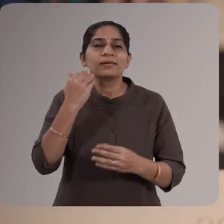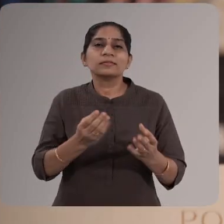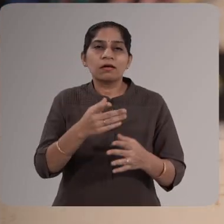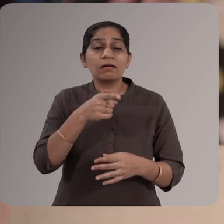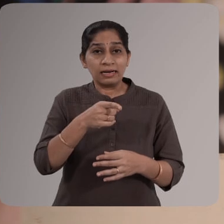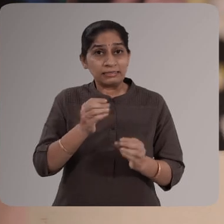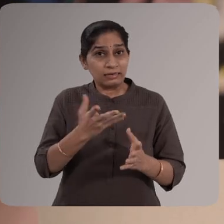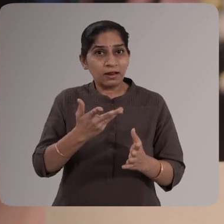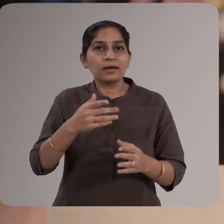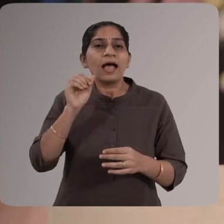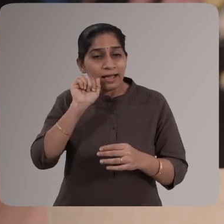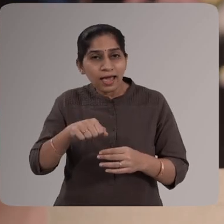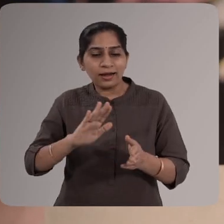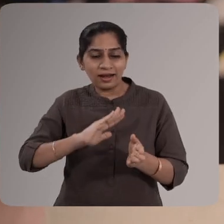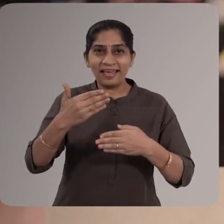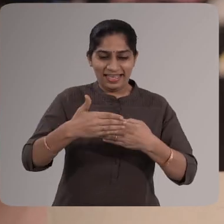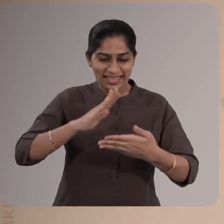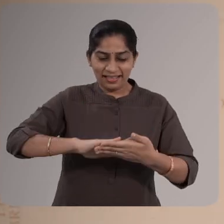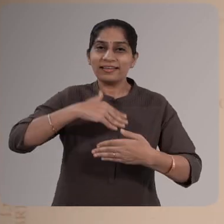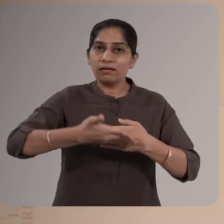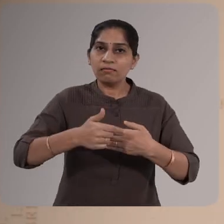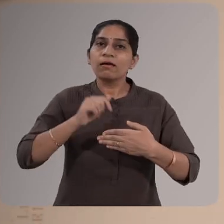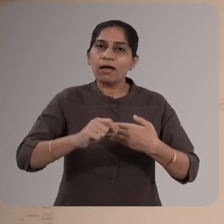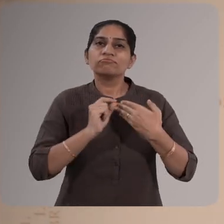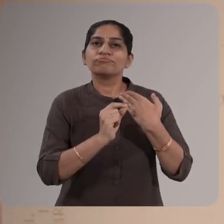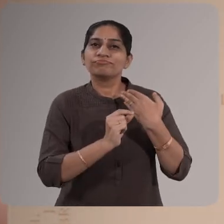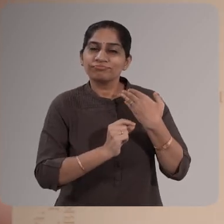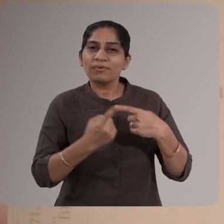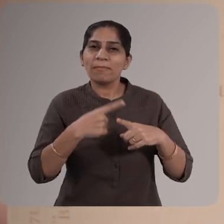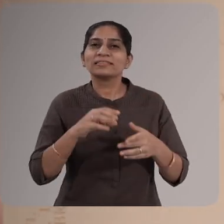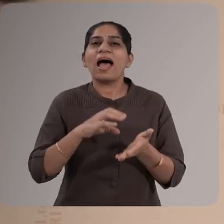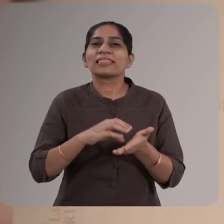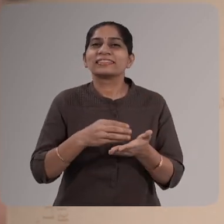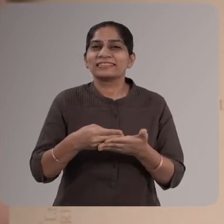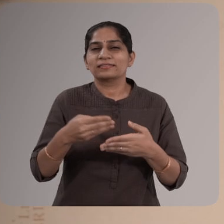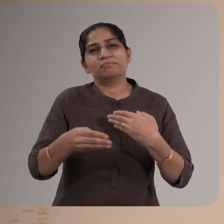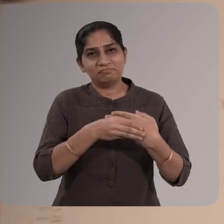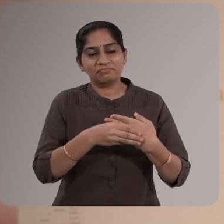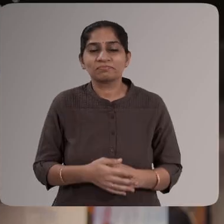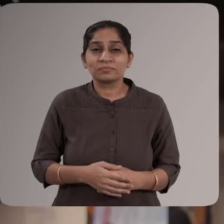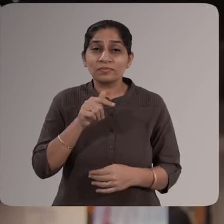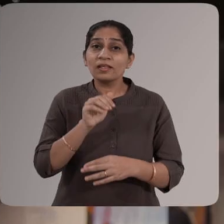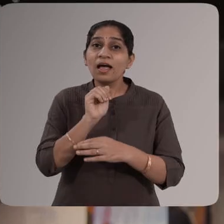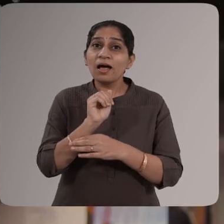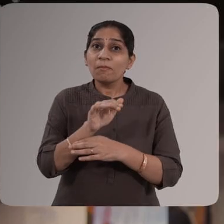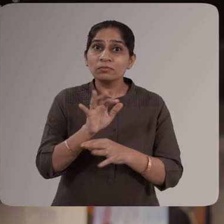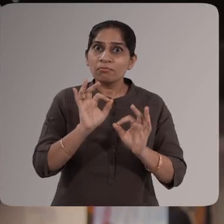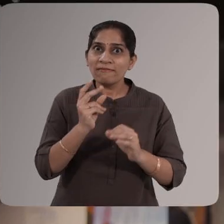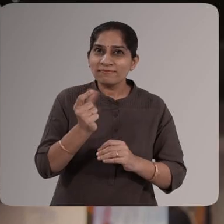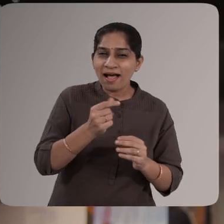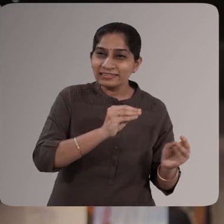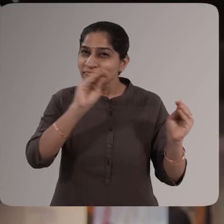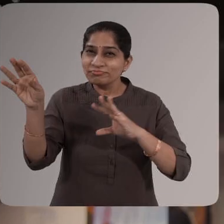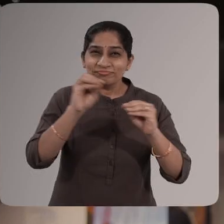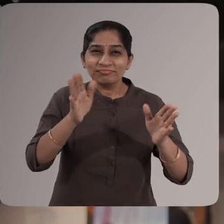was introduced, which allowed a message to be written on the reverse of the card alongside an address. An efficient postal